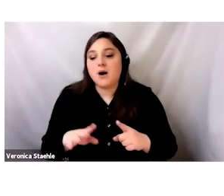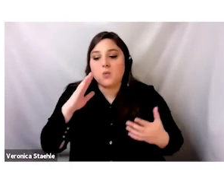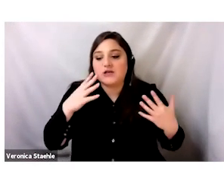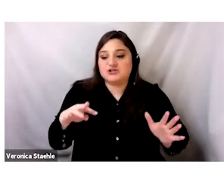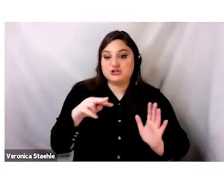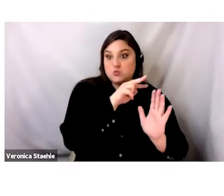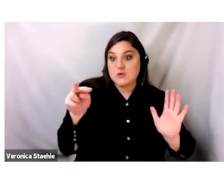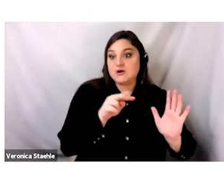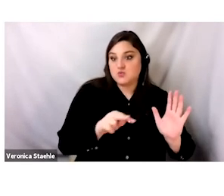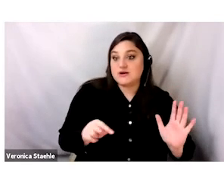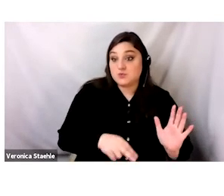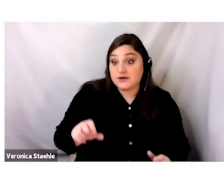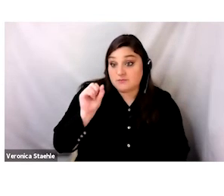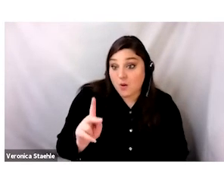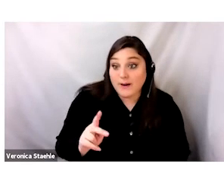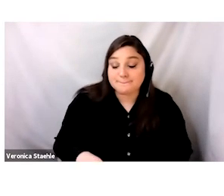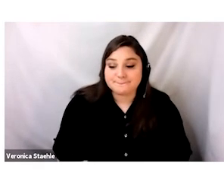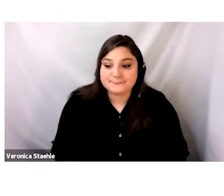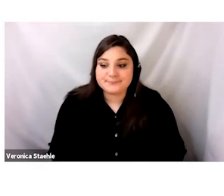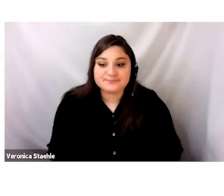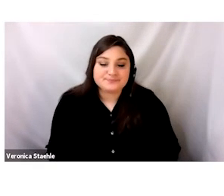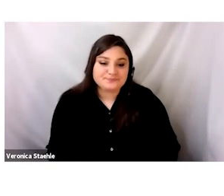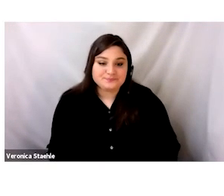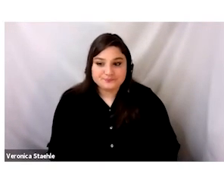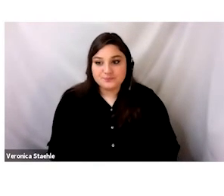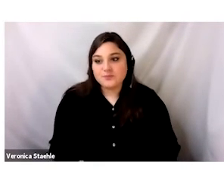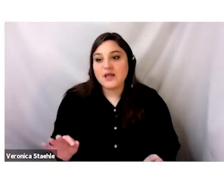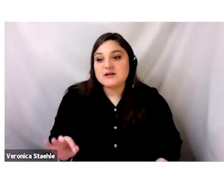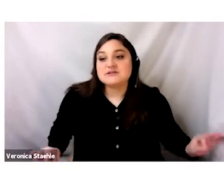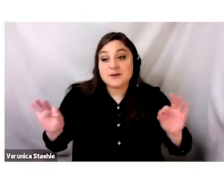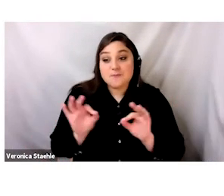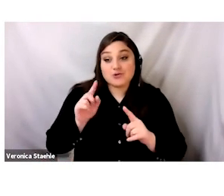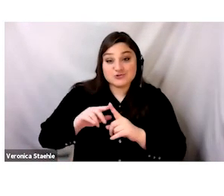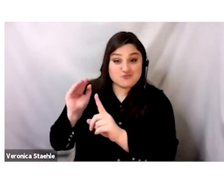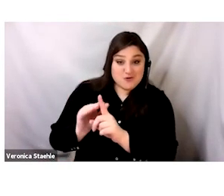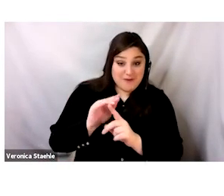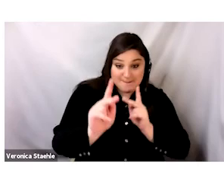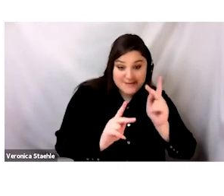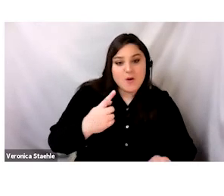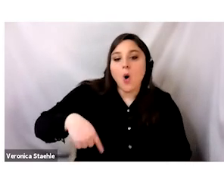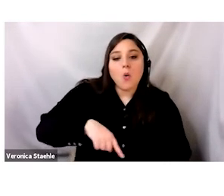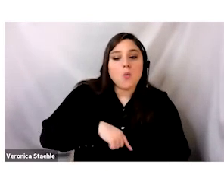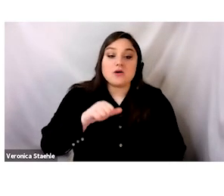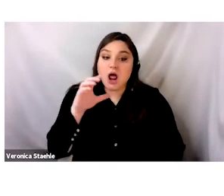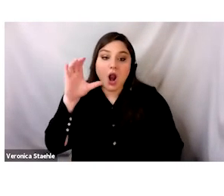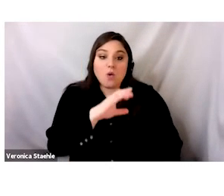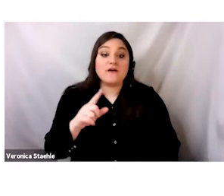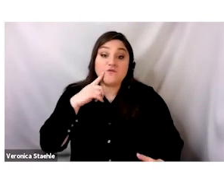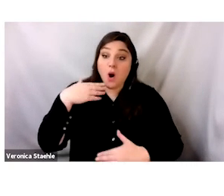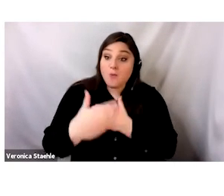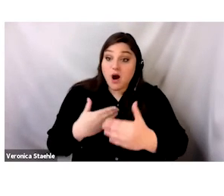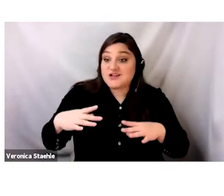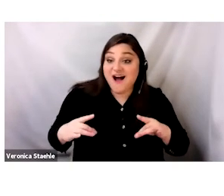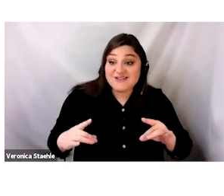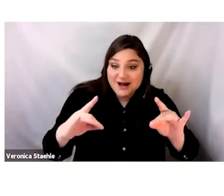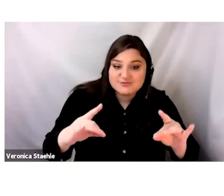are any questions around the tips that I'm stating. But I wanna remind folks that we are not looking for process adoption, but a mindset shift. We are